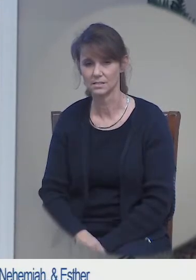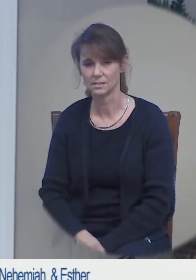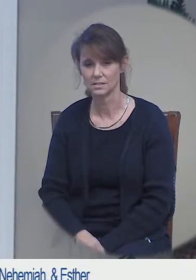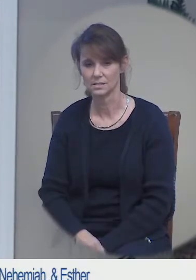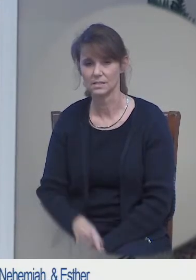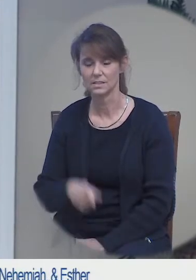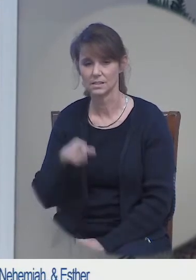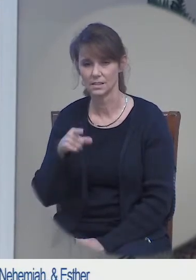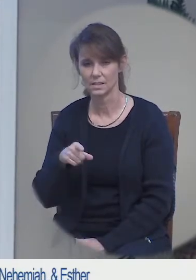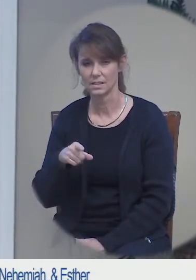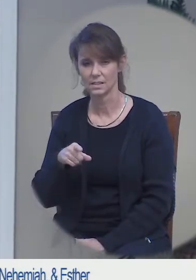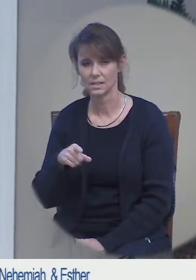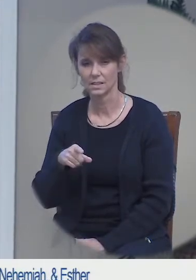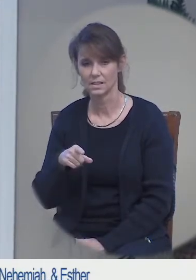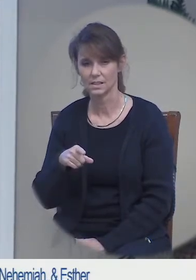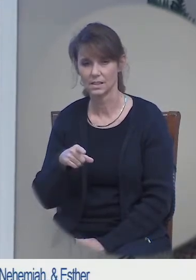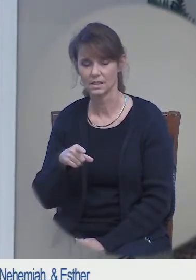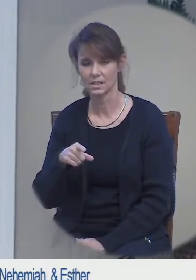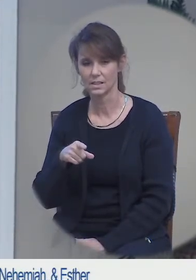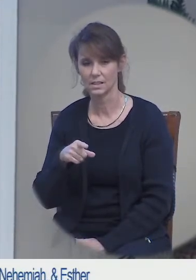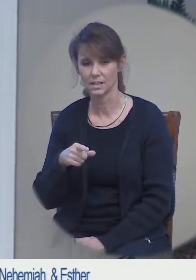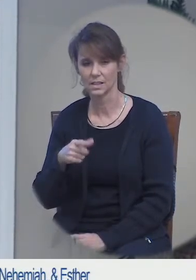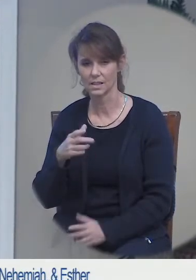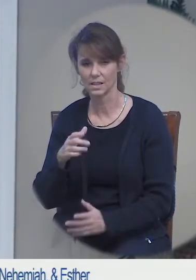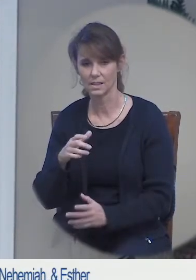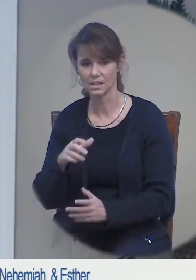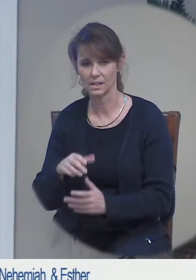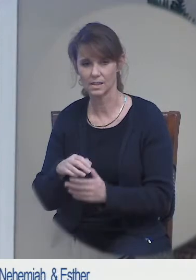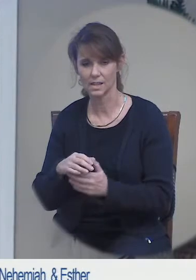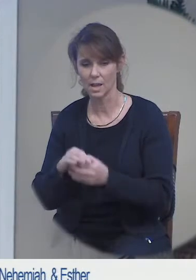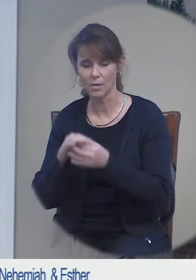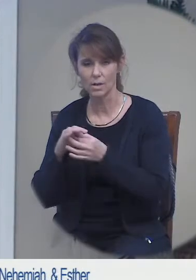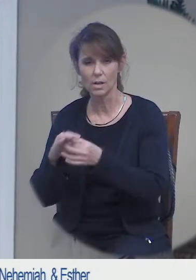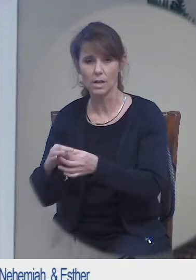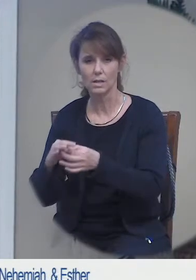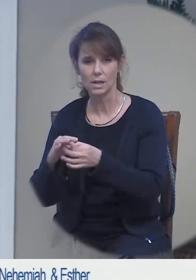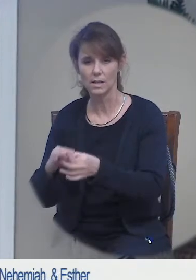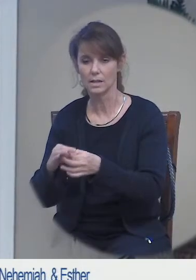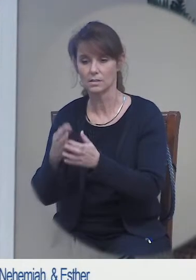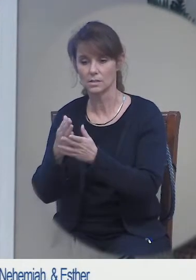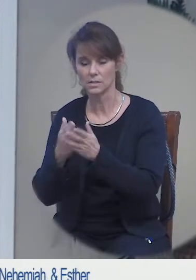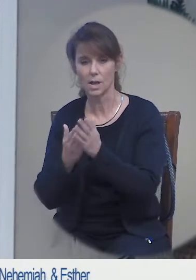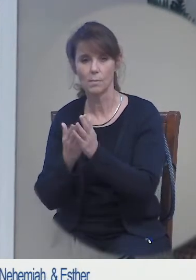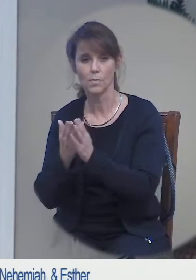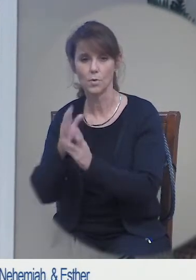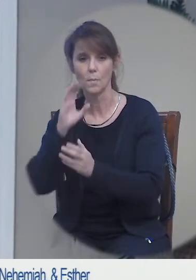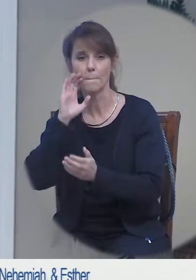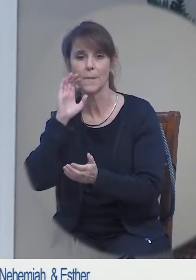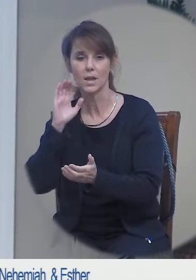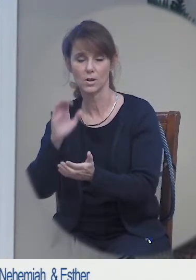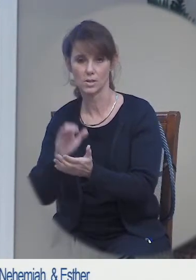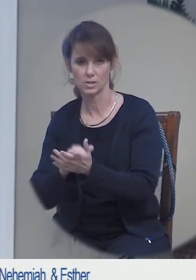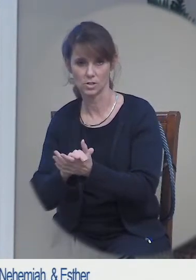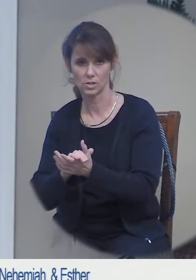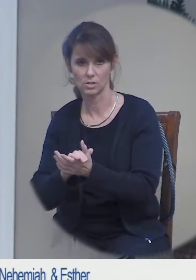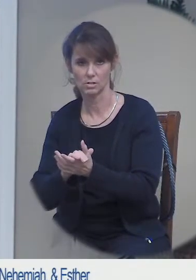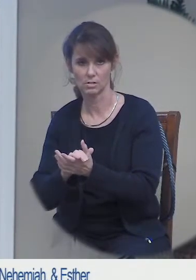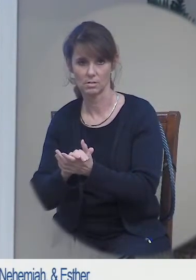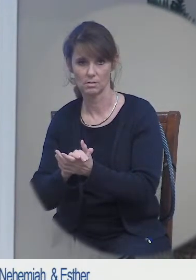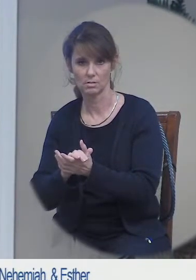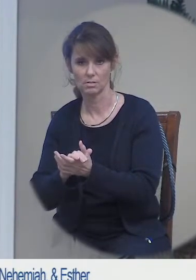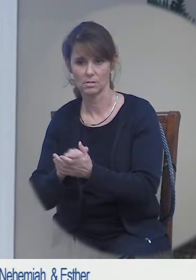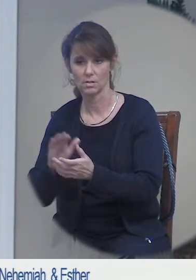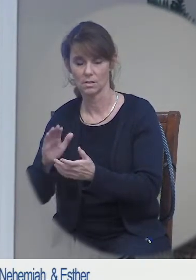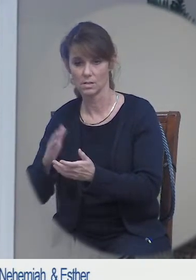were bound by oath. Some by marriage. You have a son-in-law in Shechaniah, the son of Ezra, and his son Jehohanan had married the daughter